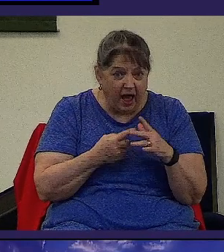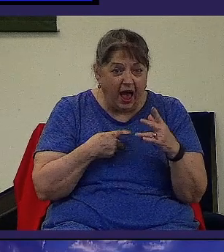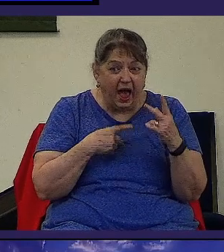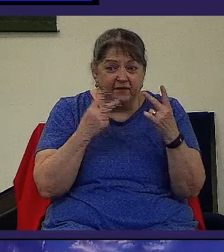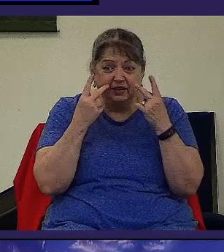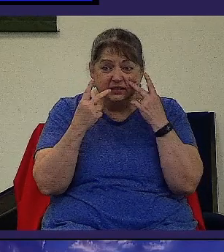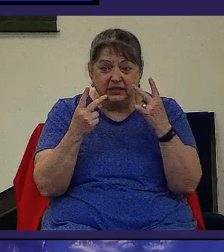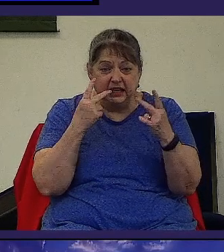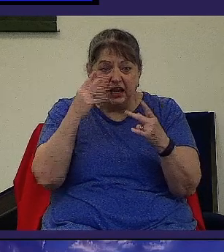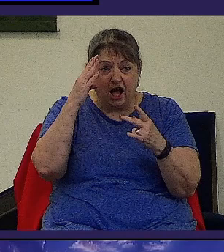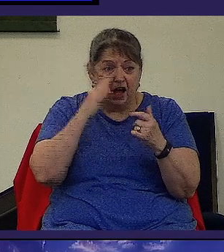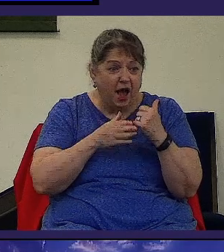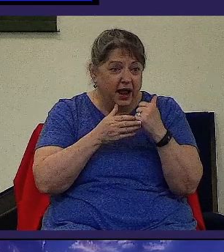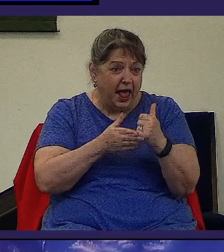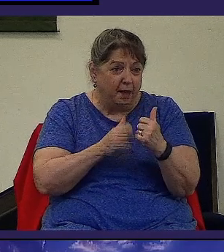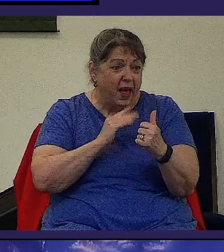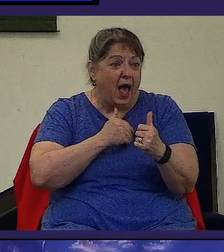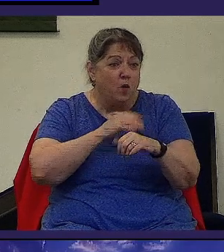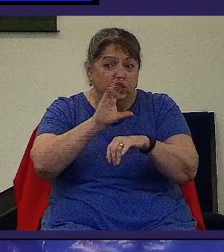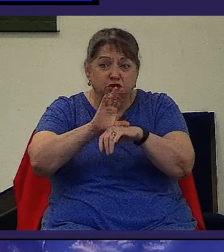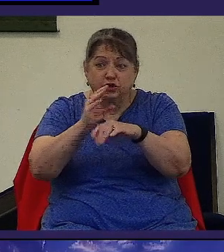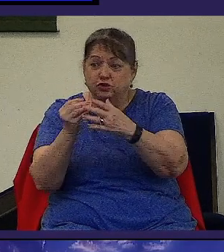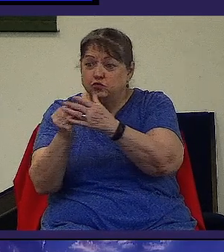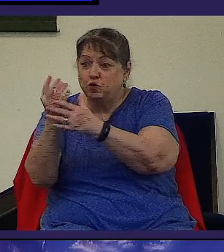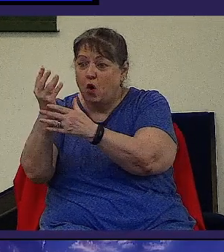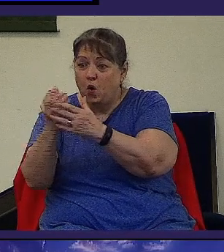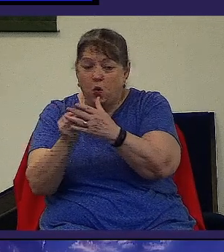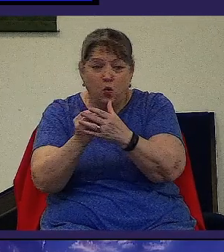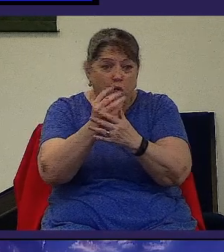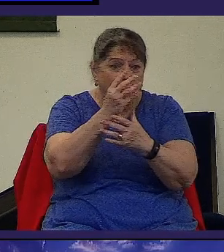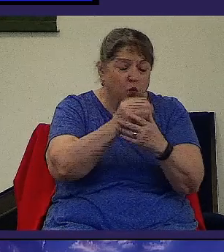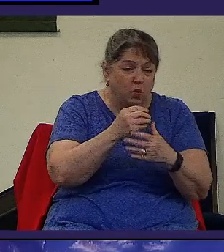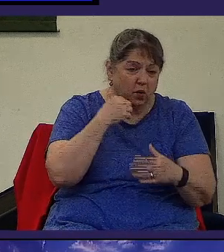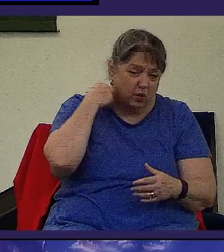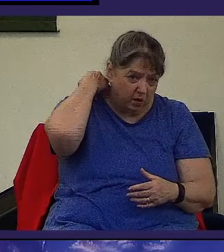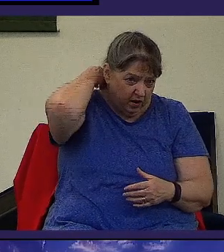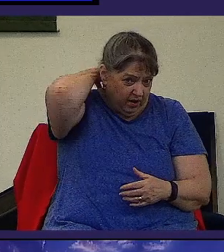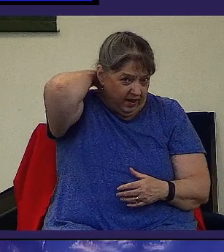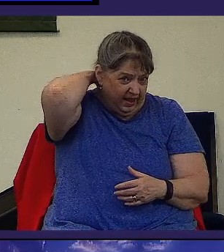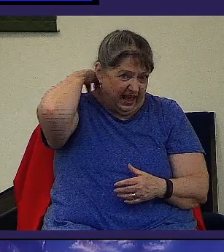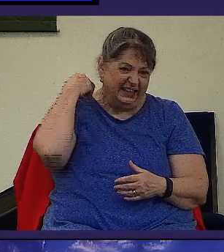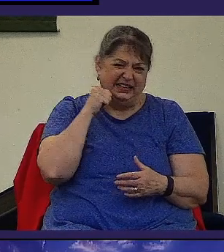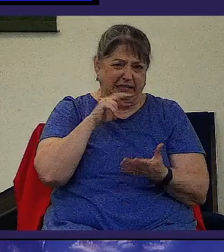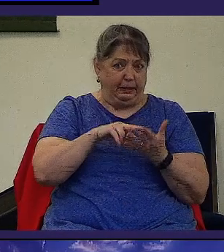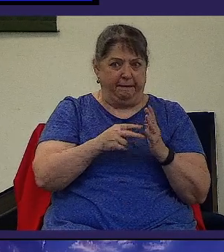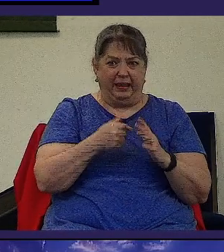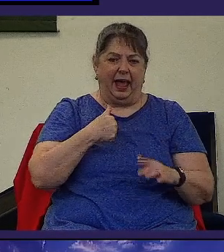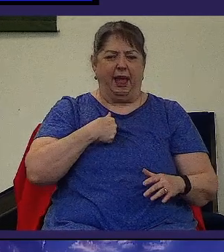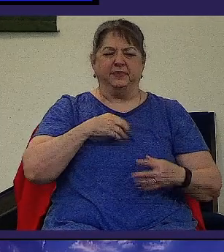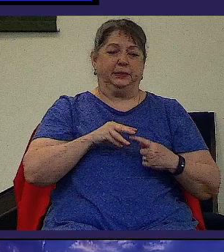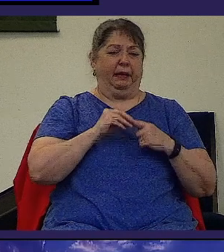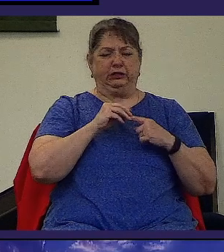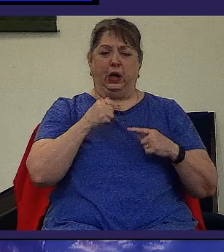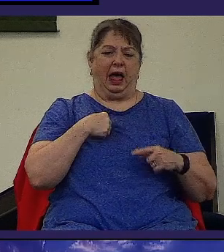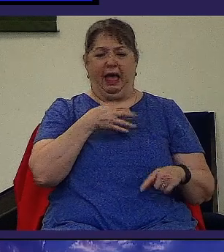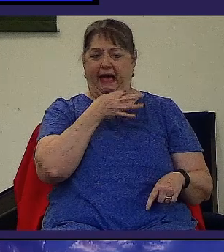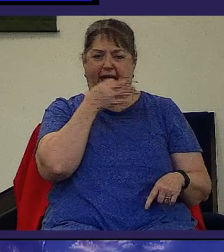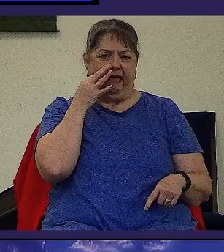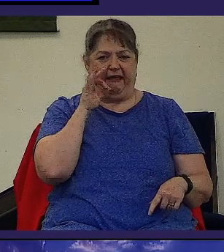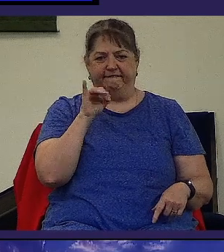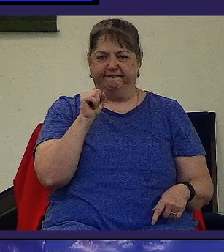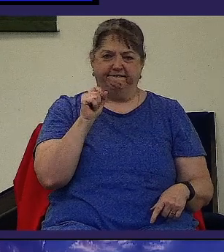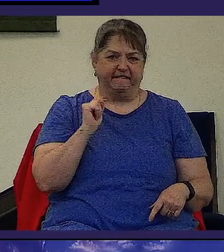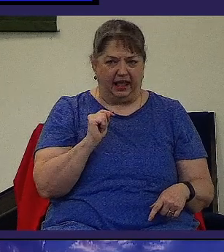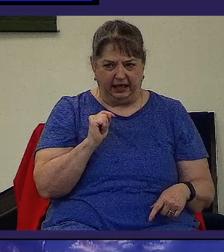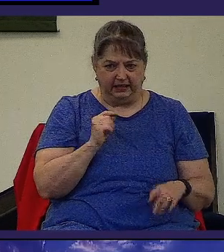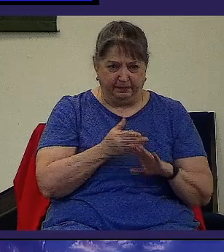church the lord is doing some more things and i'm not blaming i'm not giving all the credit to fasting and prayer but that is a part that is